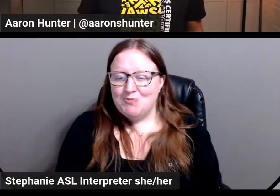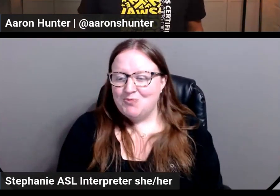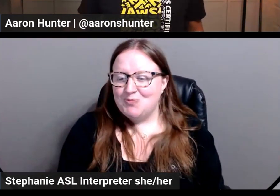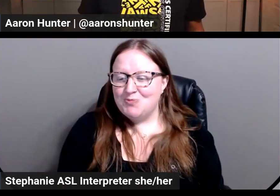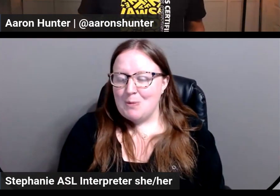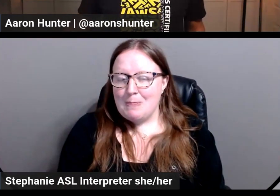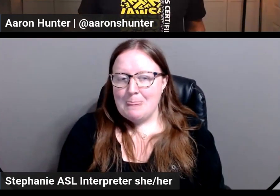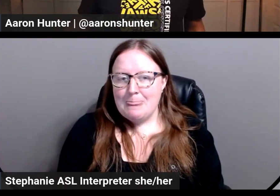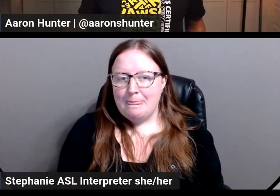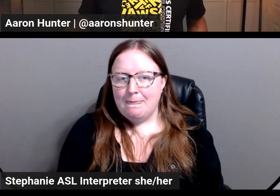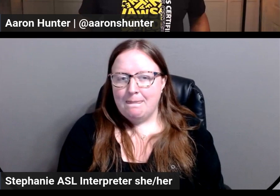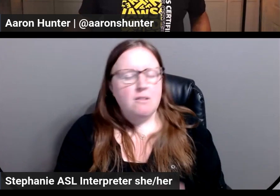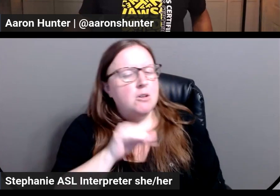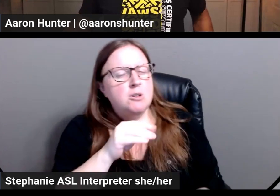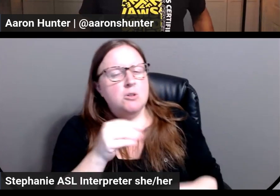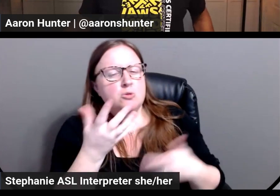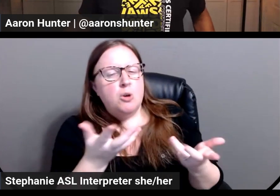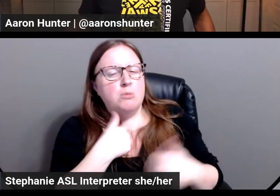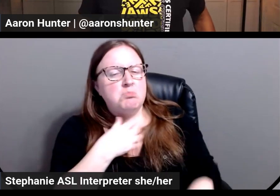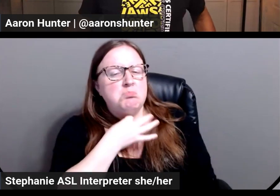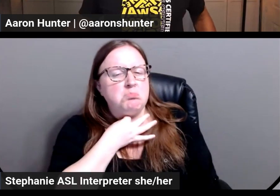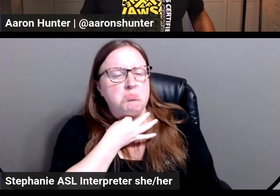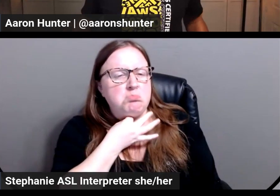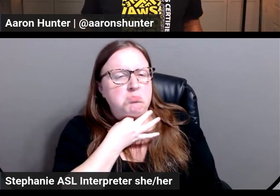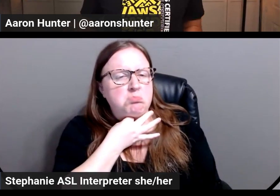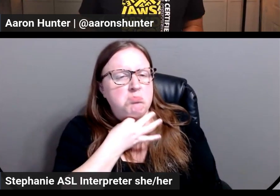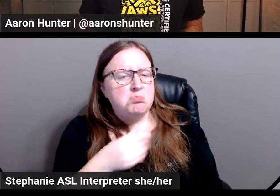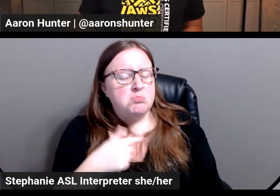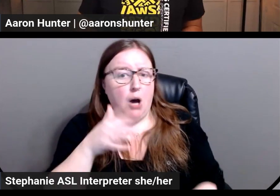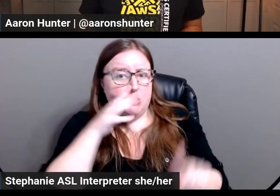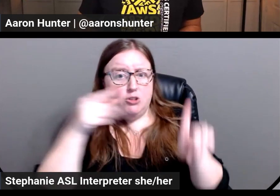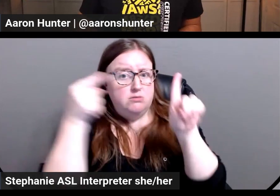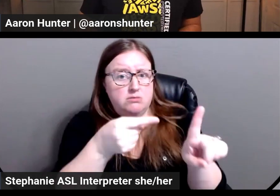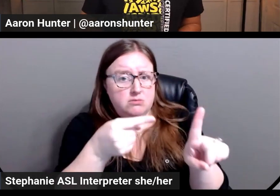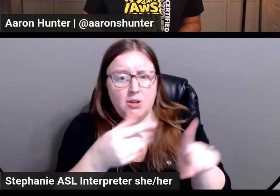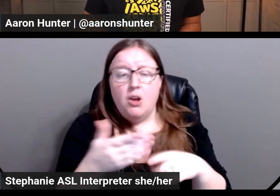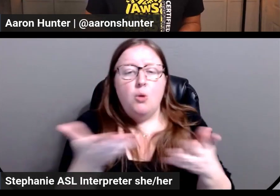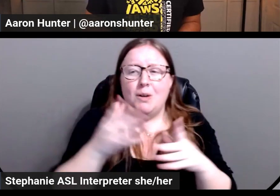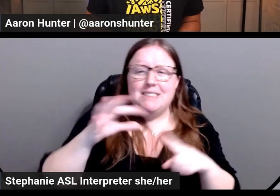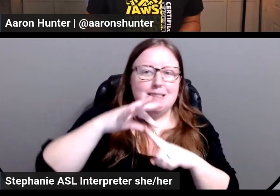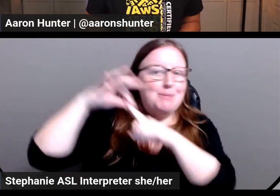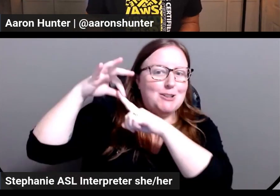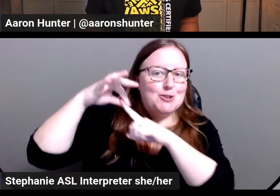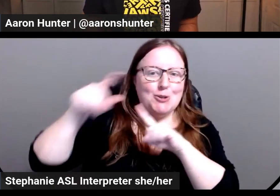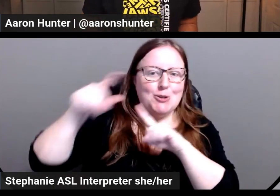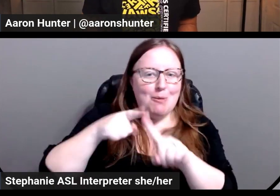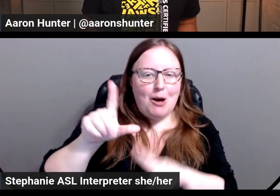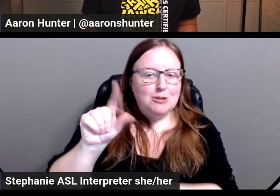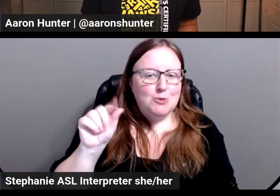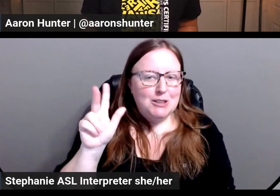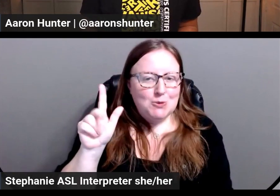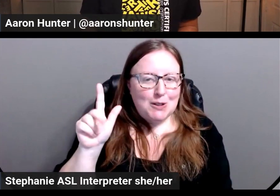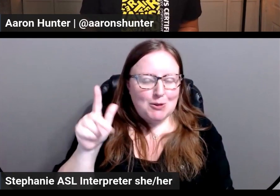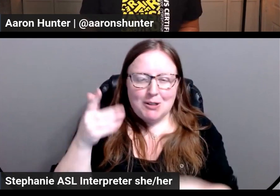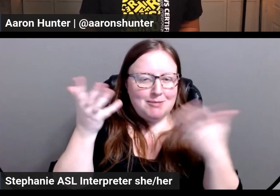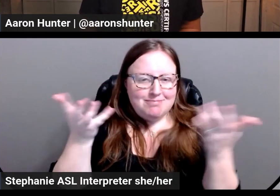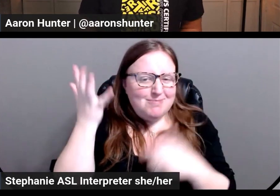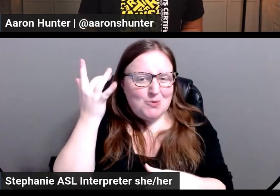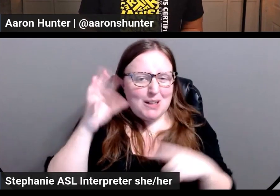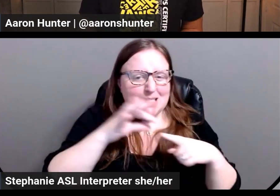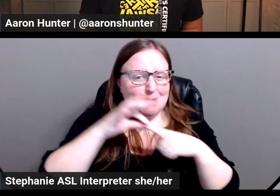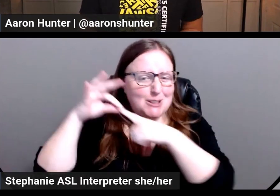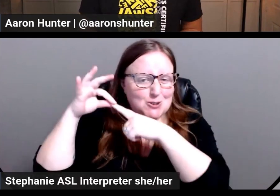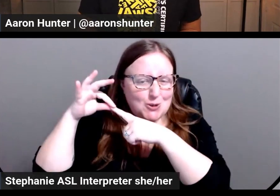So I'm going to go dive right in. What's special about AL 2023? Sure. Right?